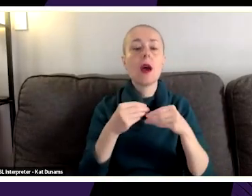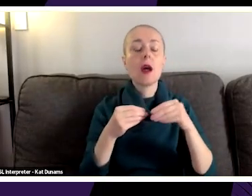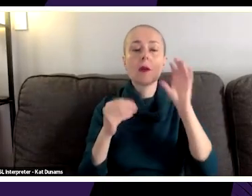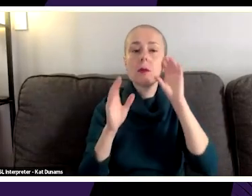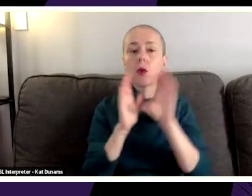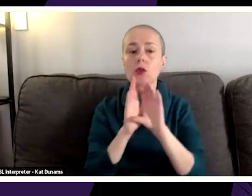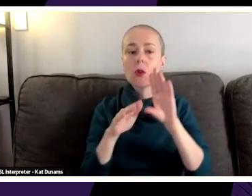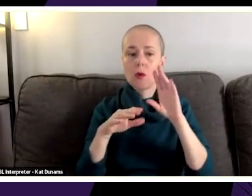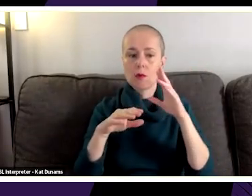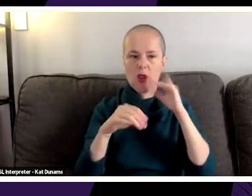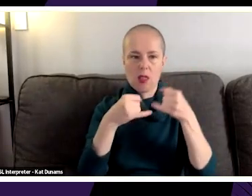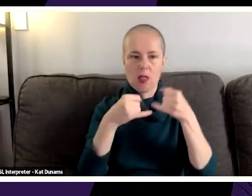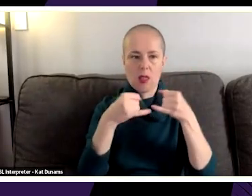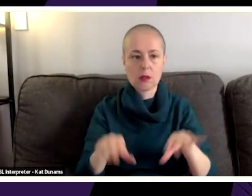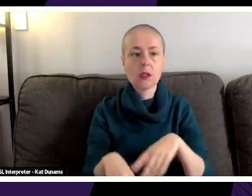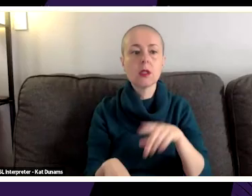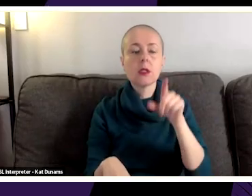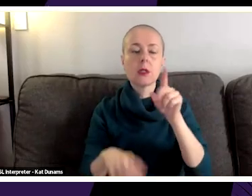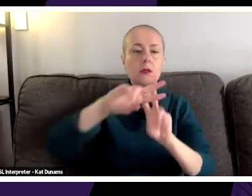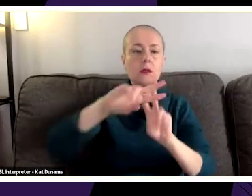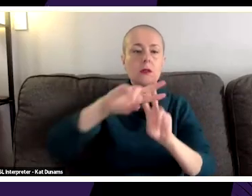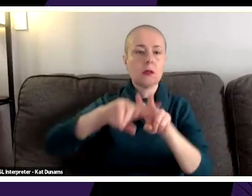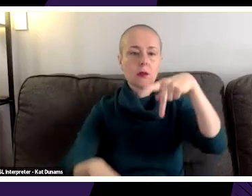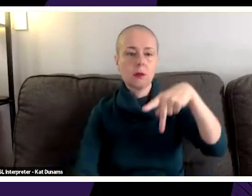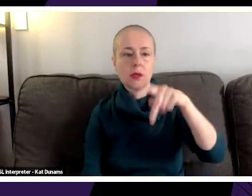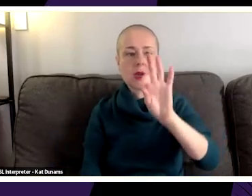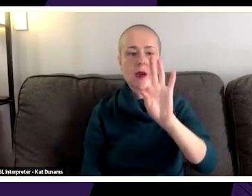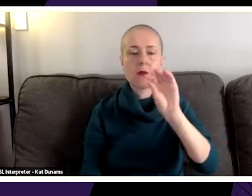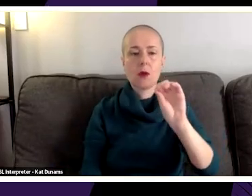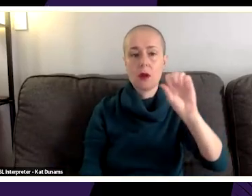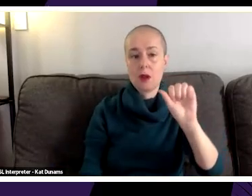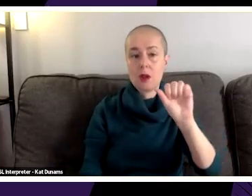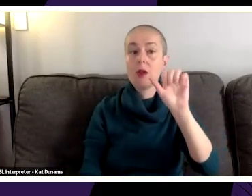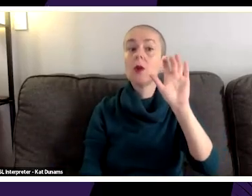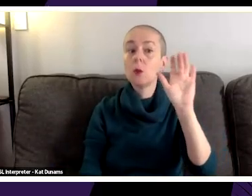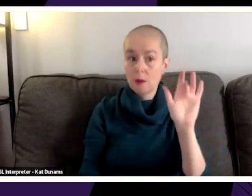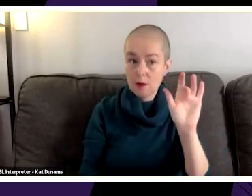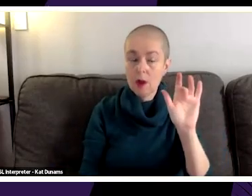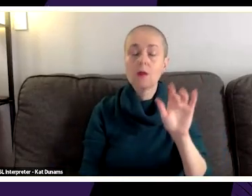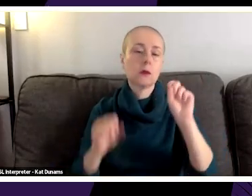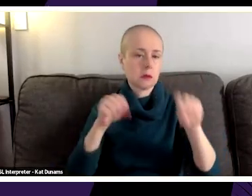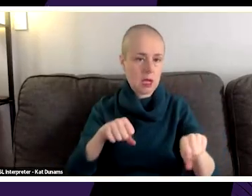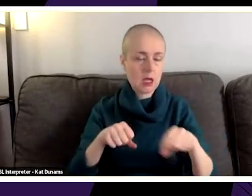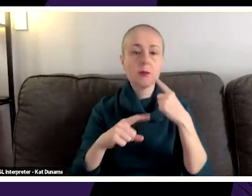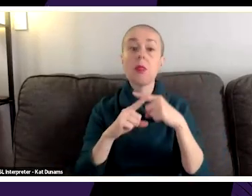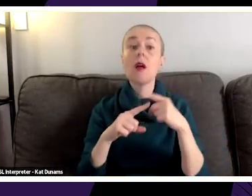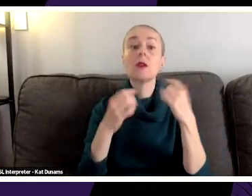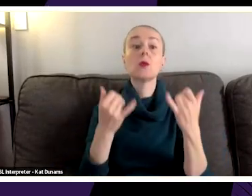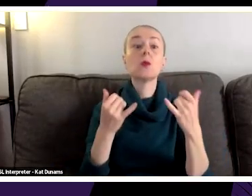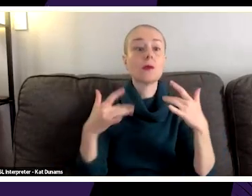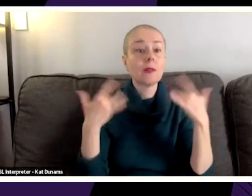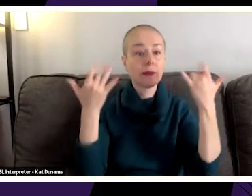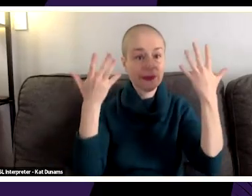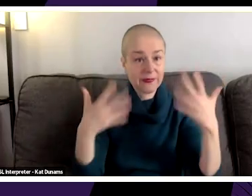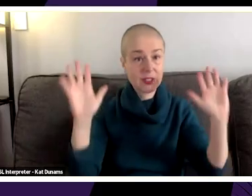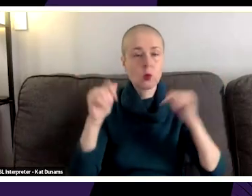PFOA25 hashtag. And we'll also invite you to continue the conversation on our Discord today and after the event. This is